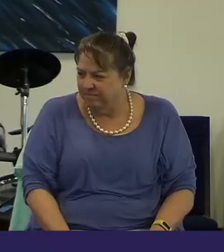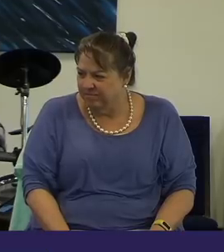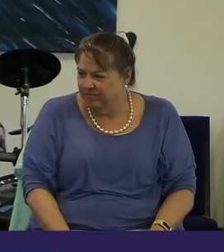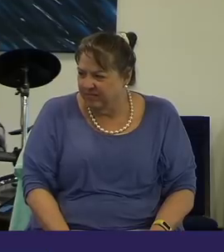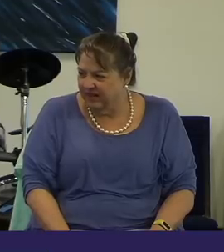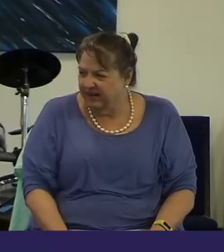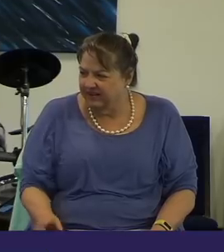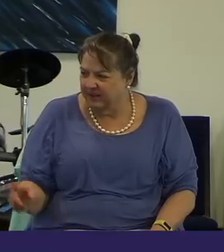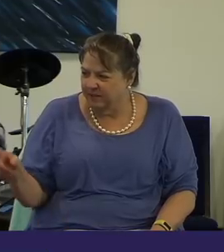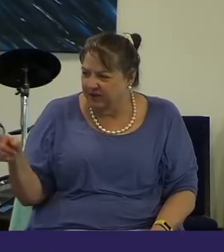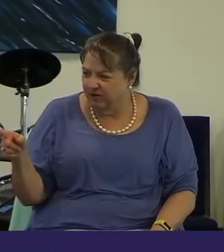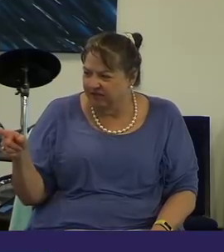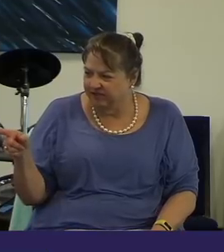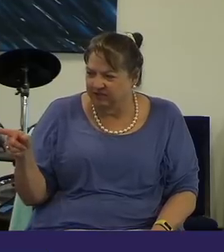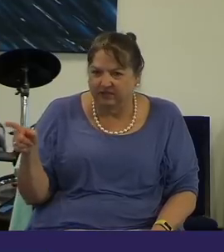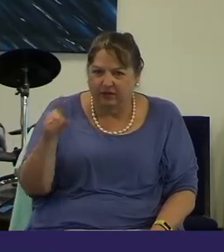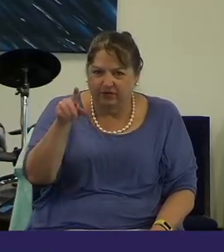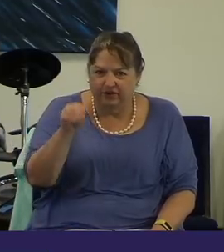Okay.